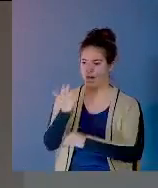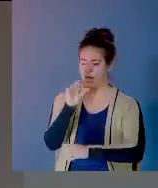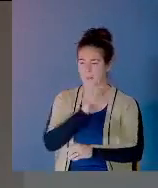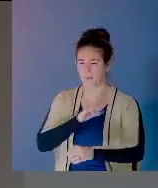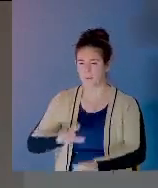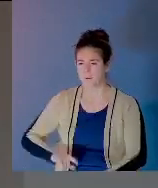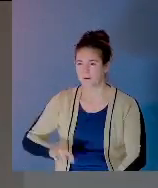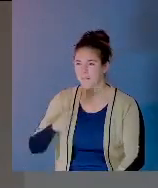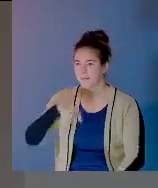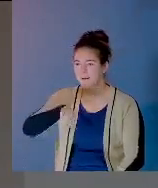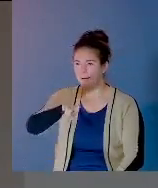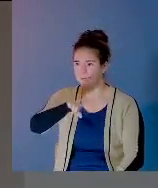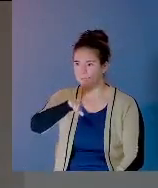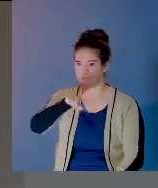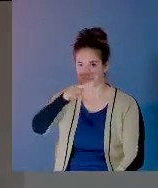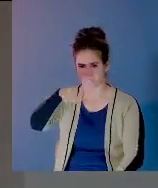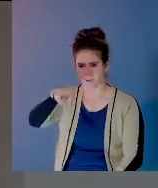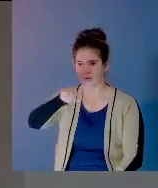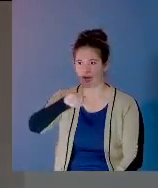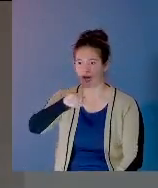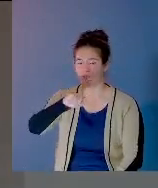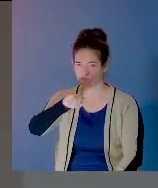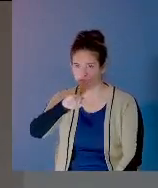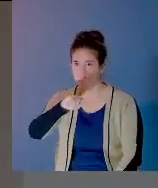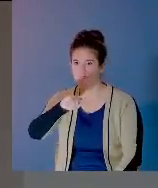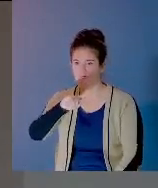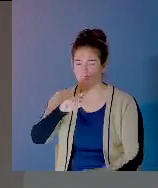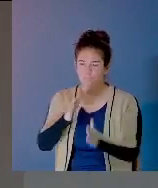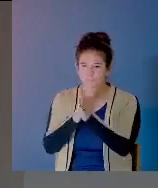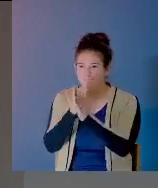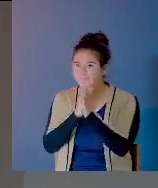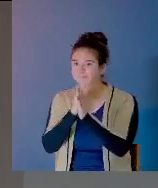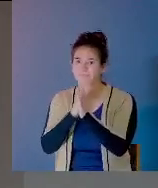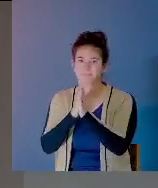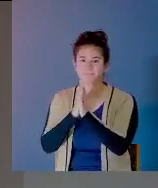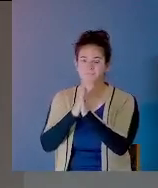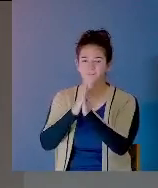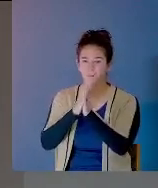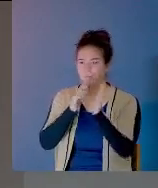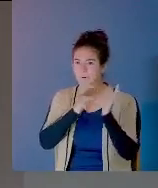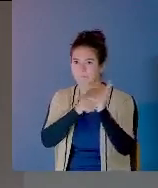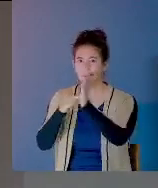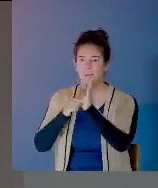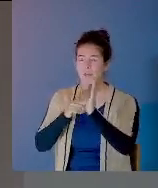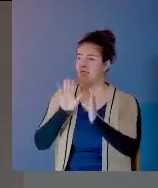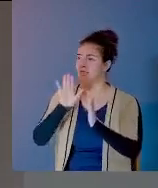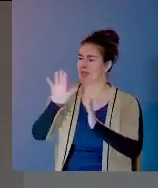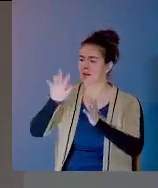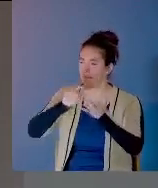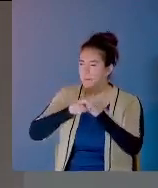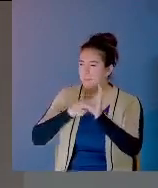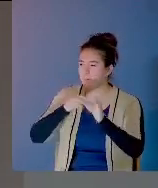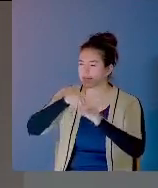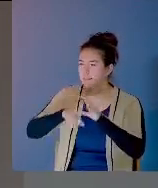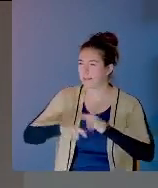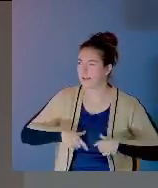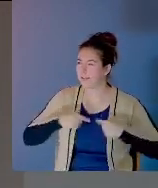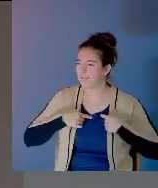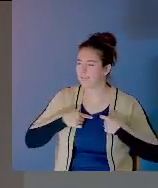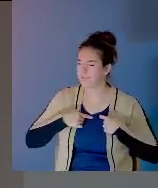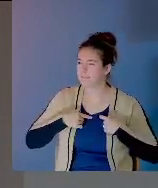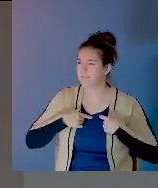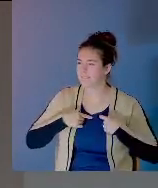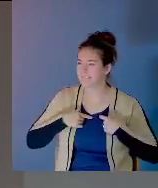to revealing their very unique and special purpose in this body and his plan for the rest of